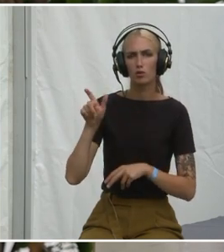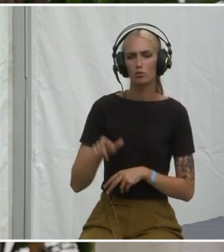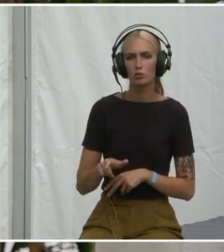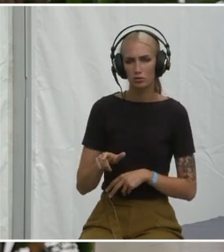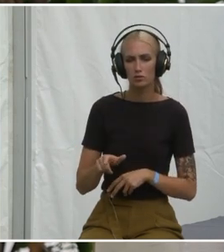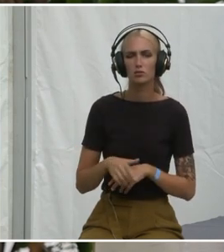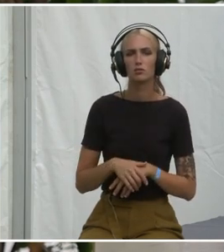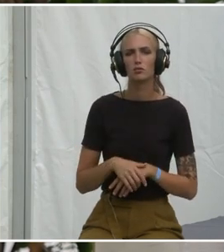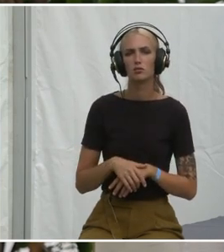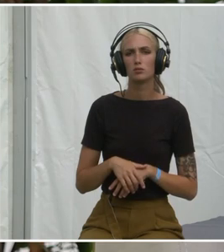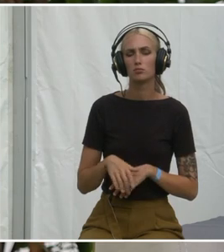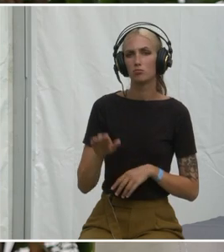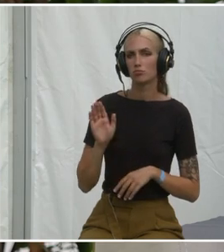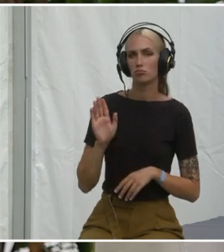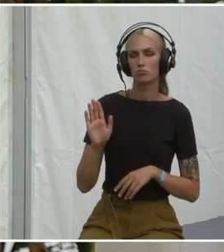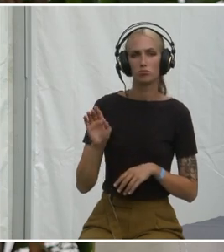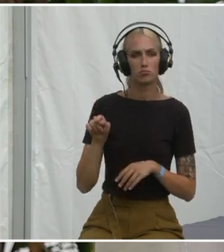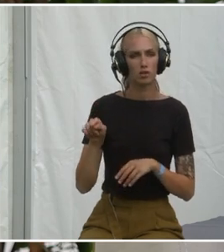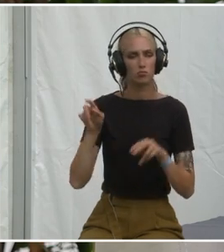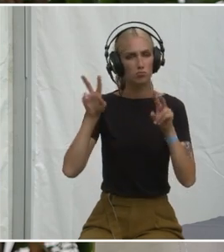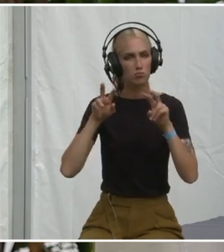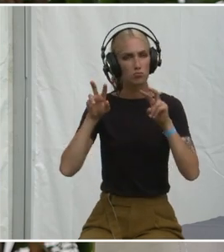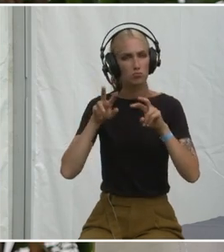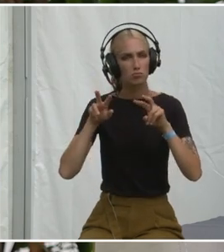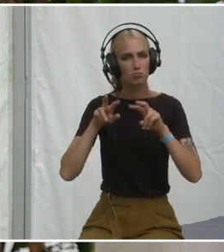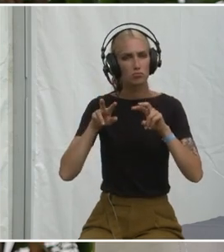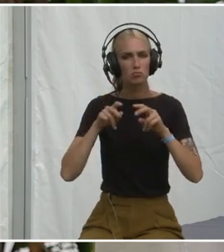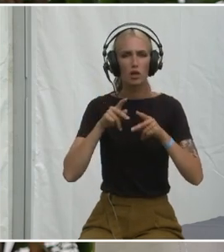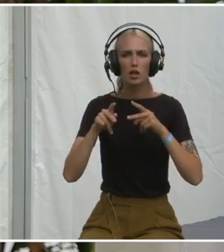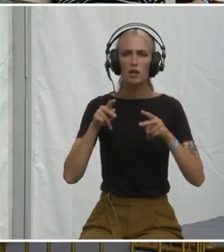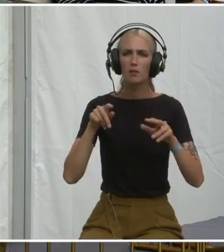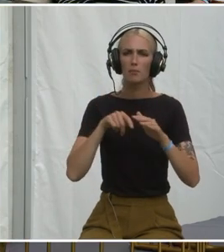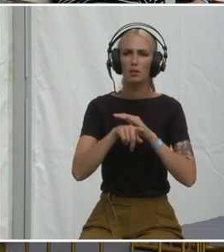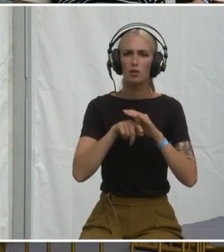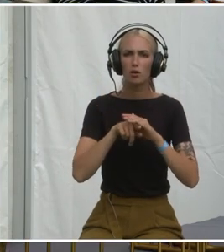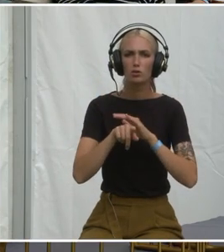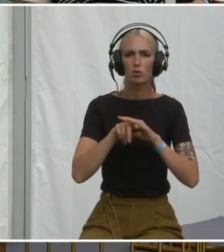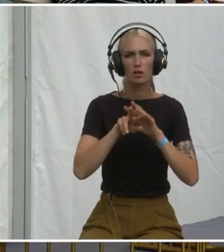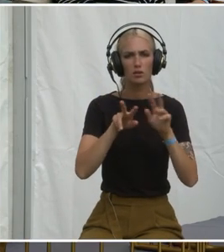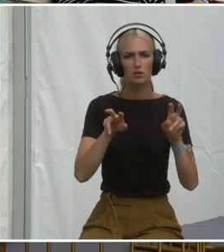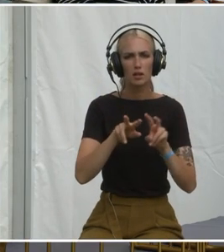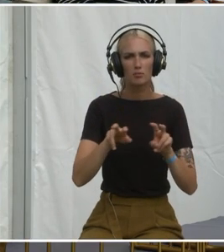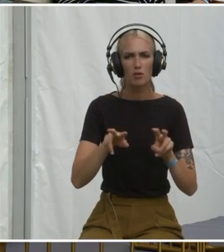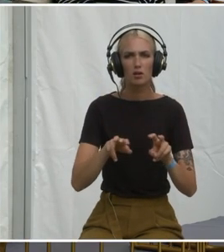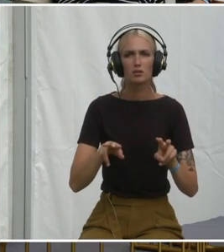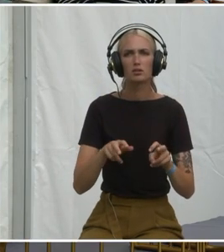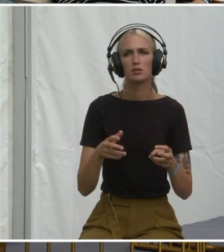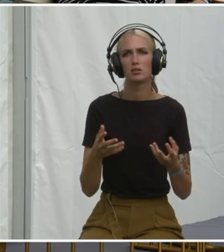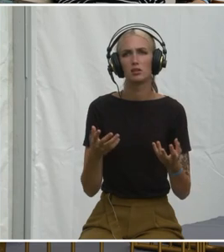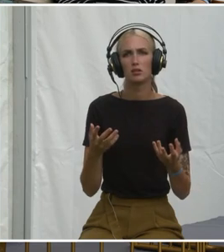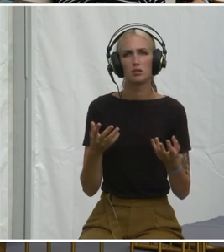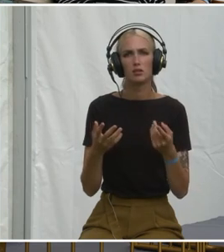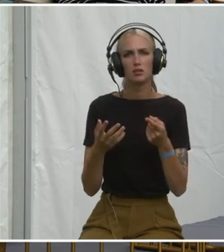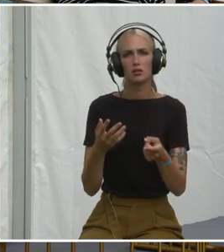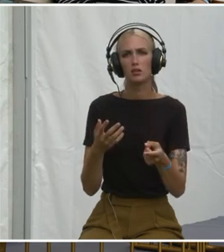who has extensively studied different migration-related topics from the highly skilled migration down to